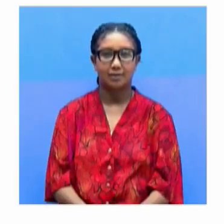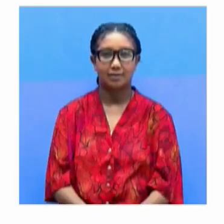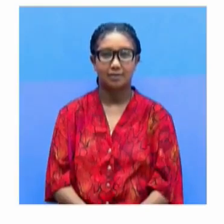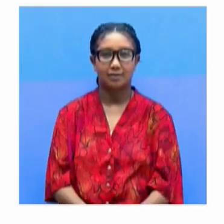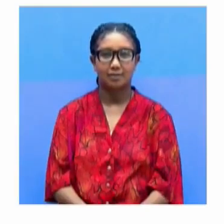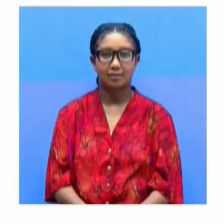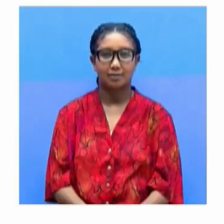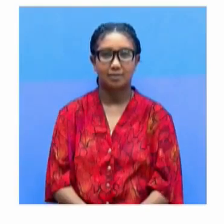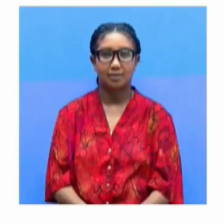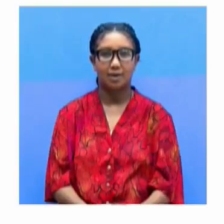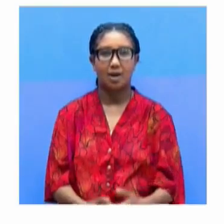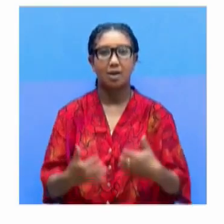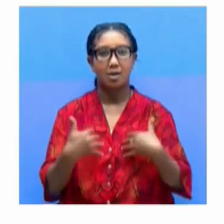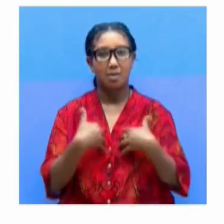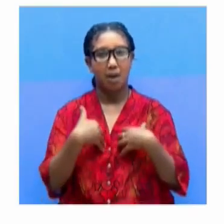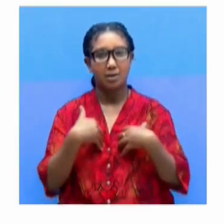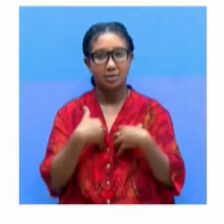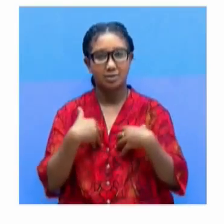kept